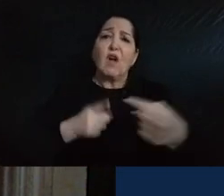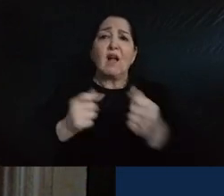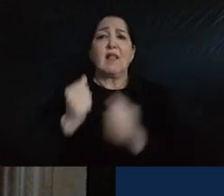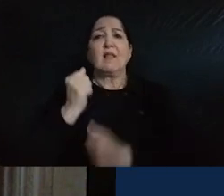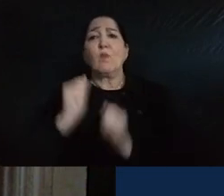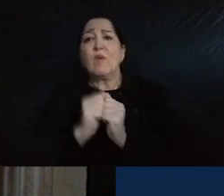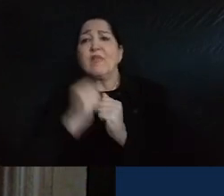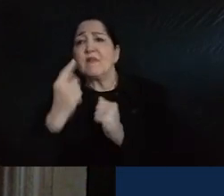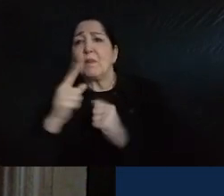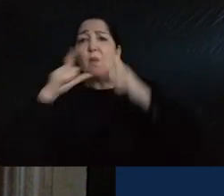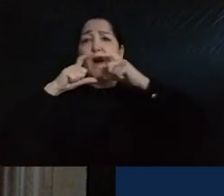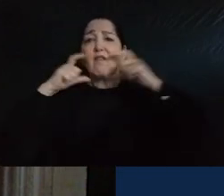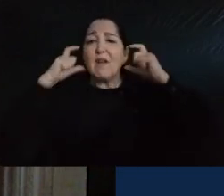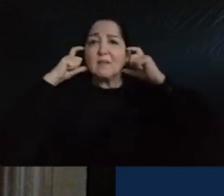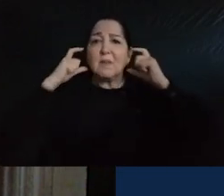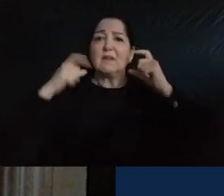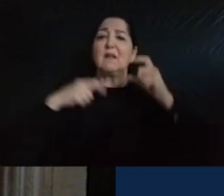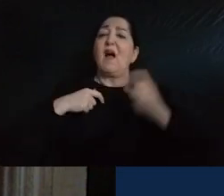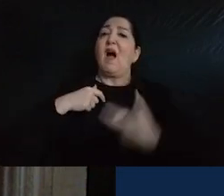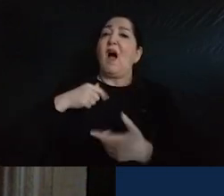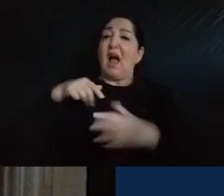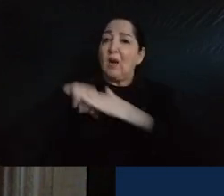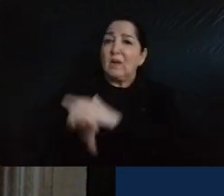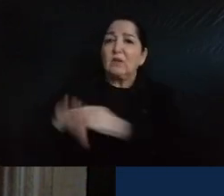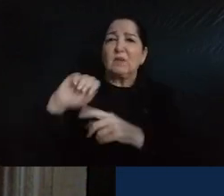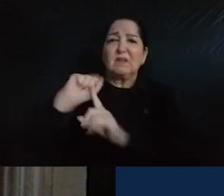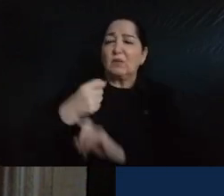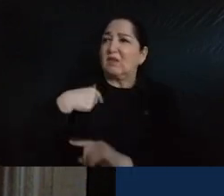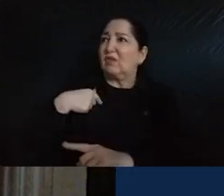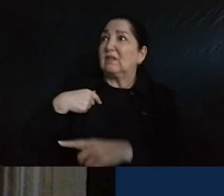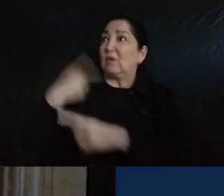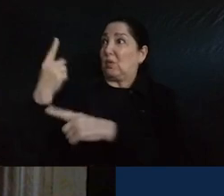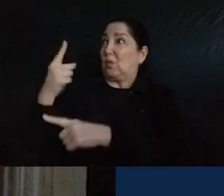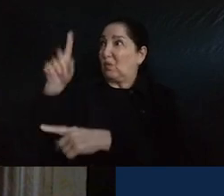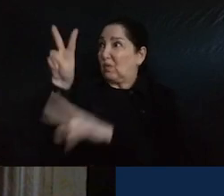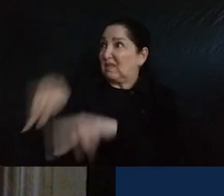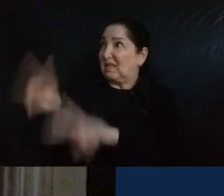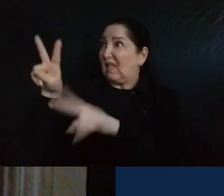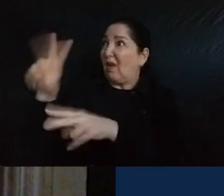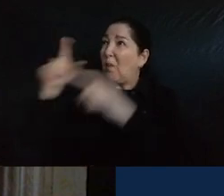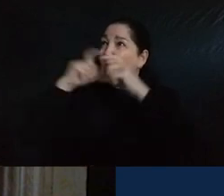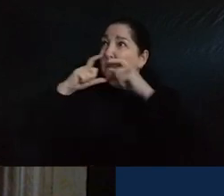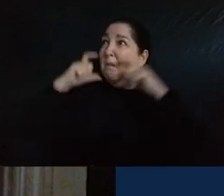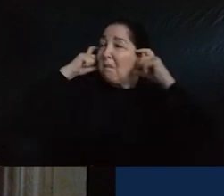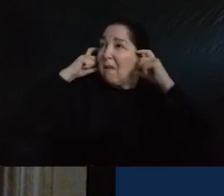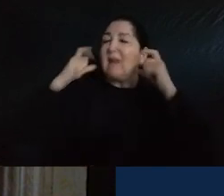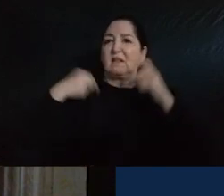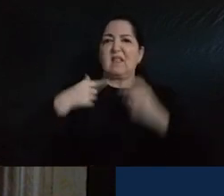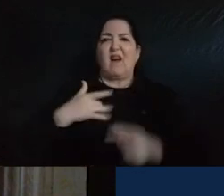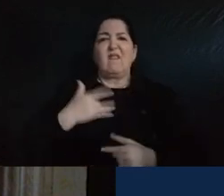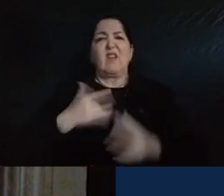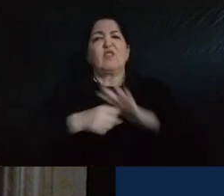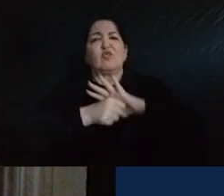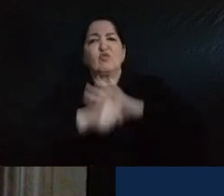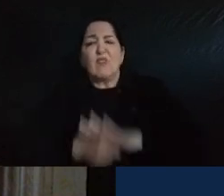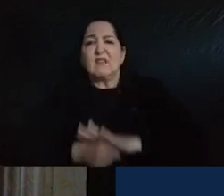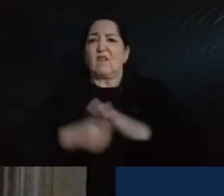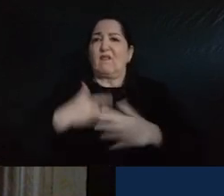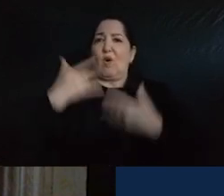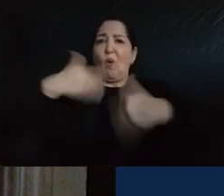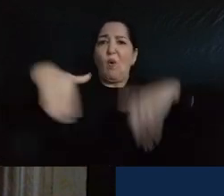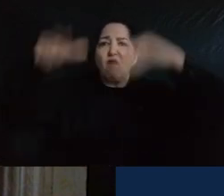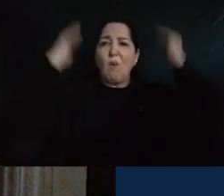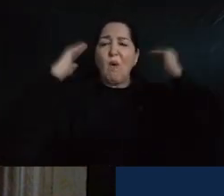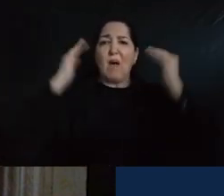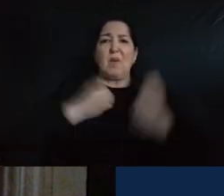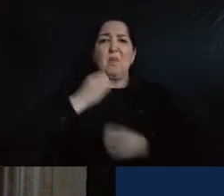saying. The emotional impact and frustration I feel when I enter into a situation where someone is wearing a mask is